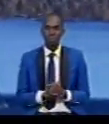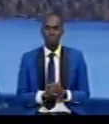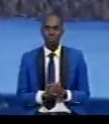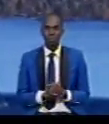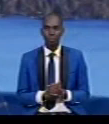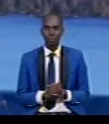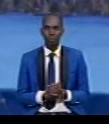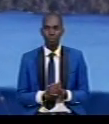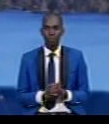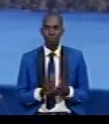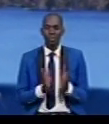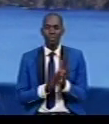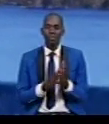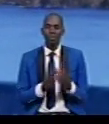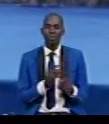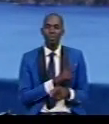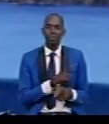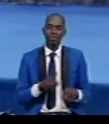Praise the Lord.